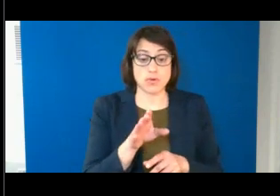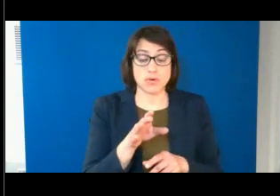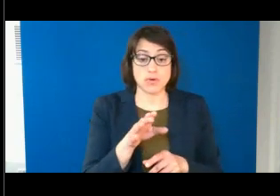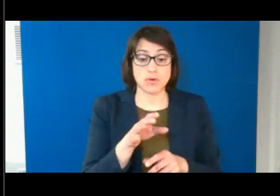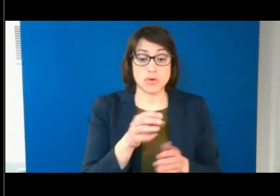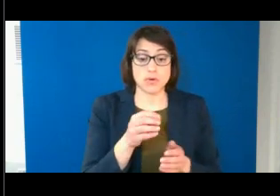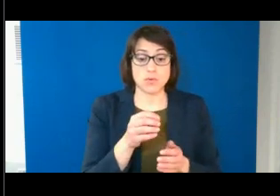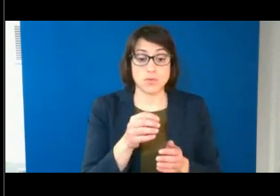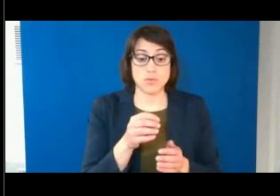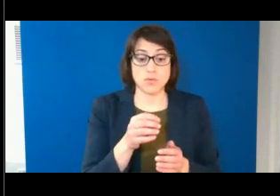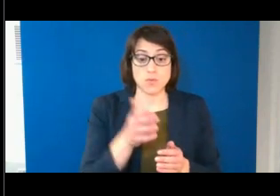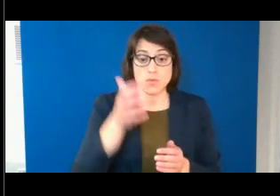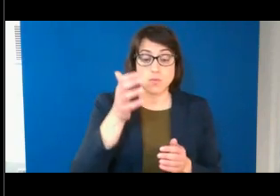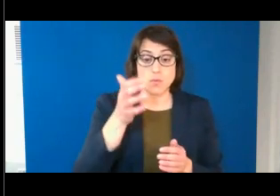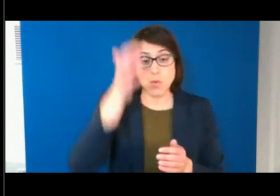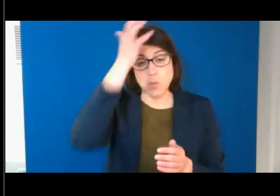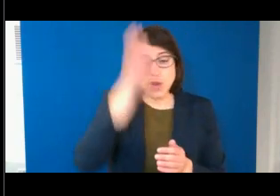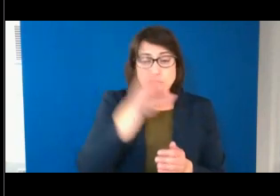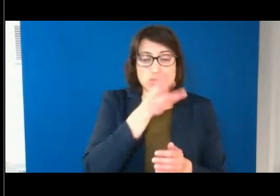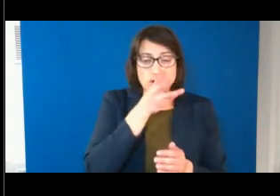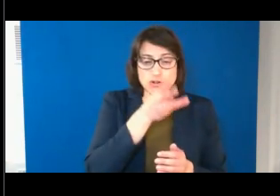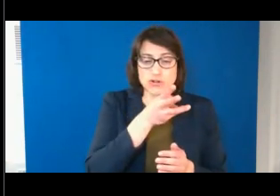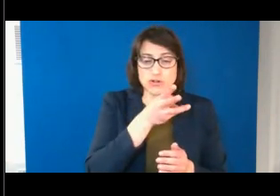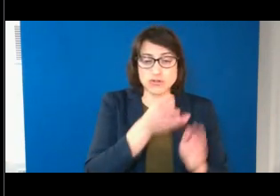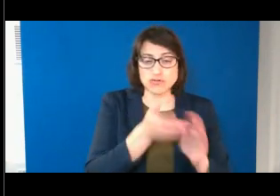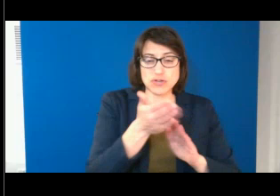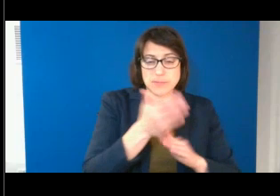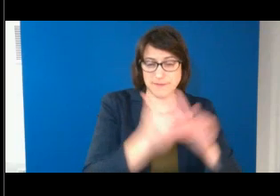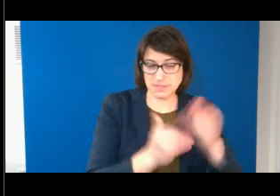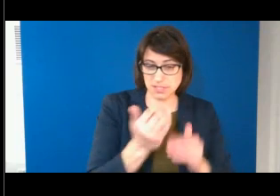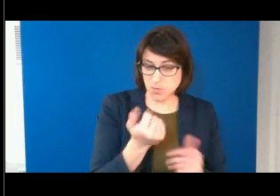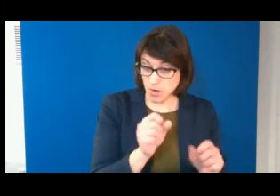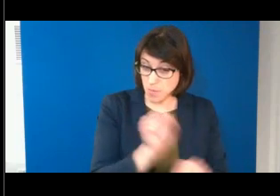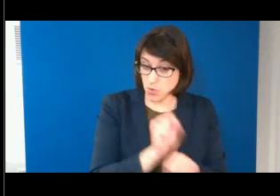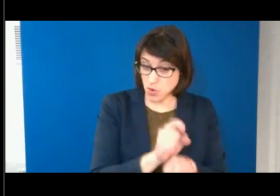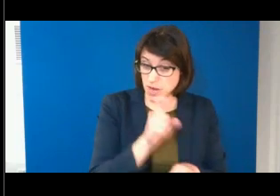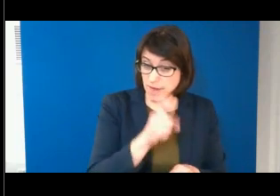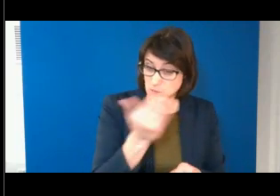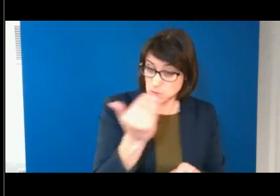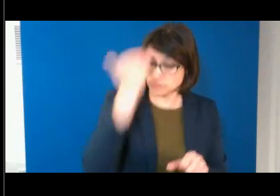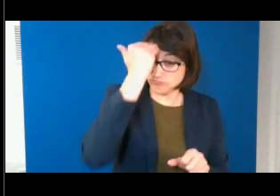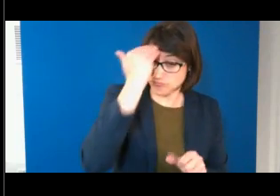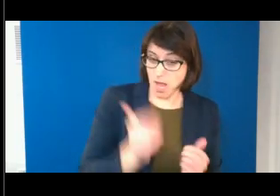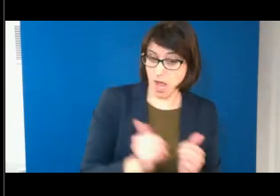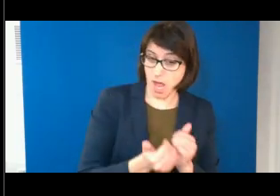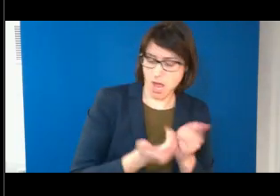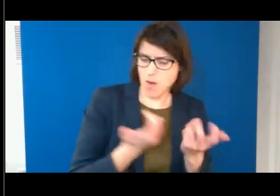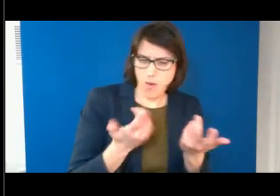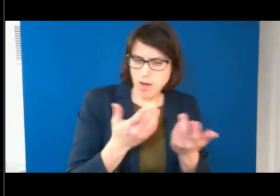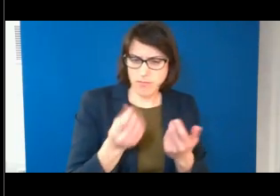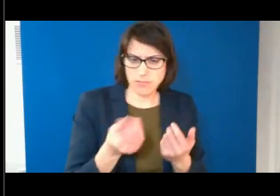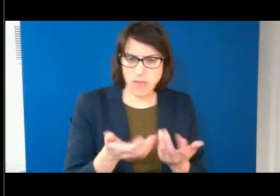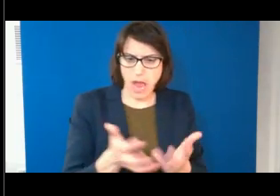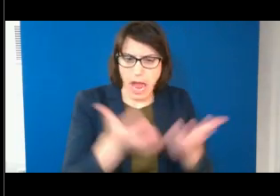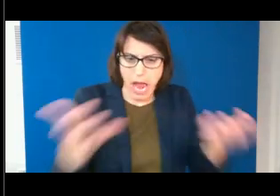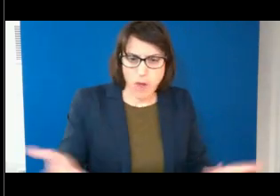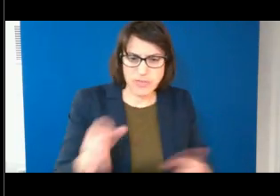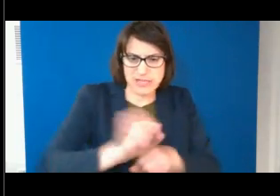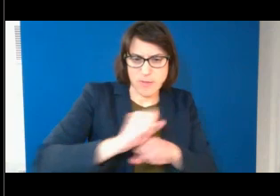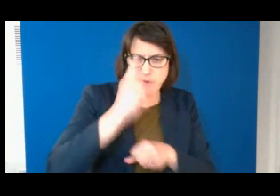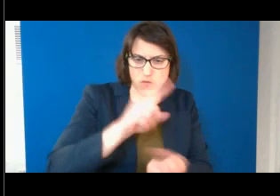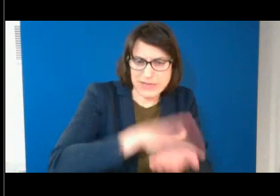that cleaning, or can the system, I'm wondering how much like labor it takes to clean these things. Yeah, that's a good question. Currently, because we already have a